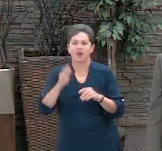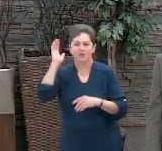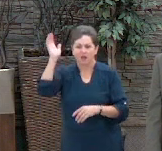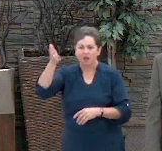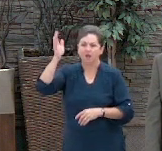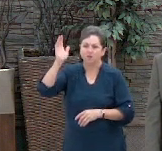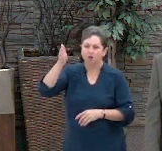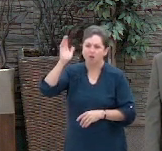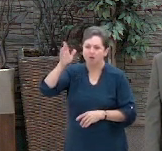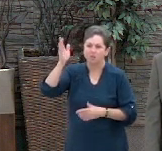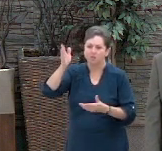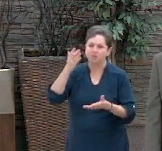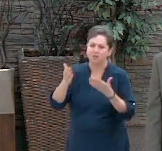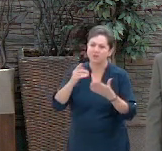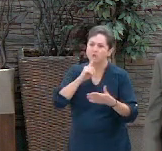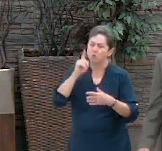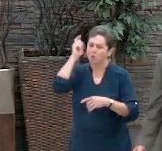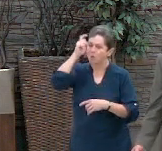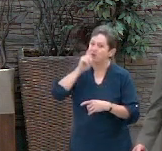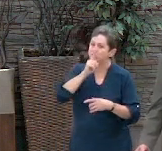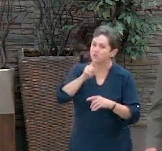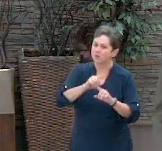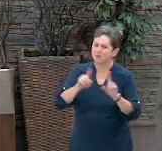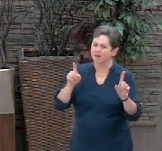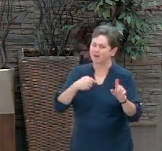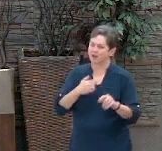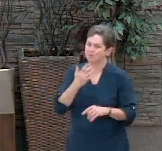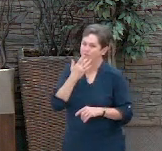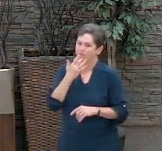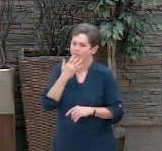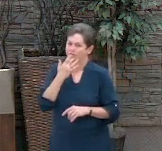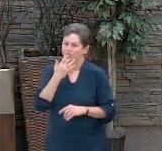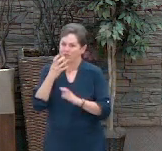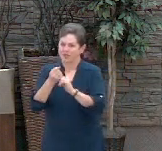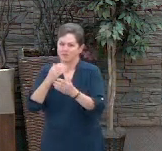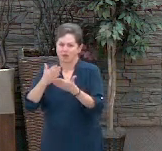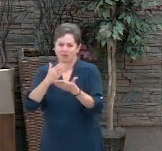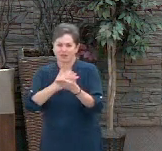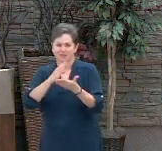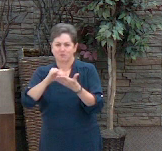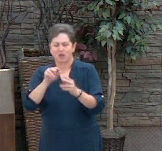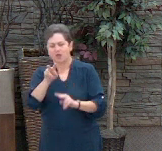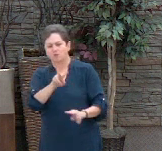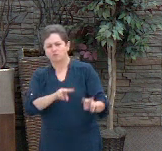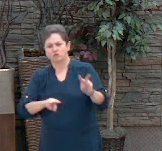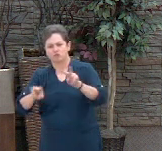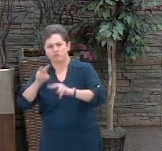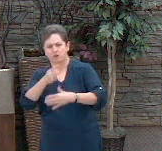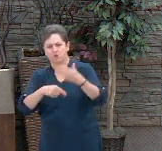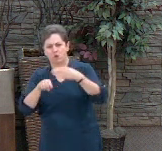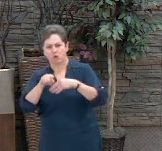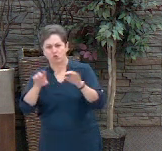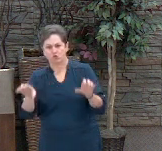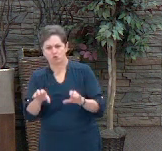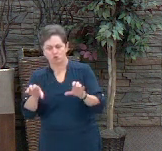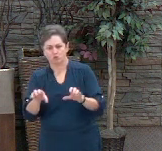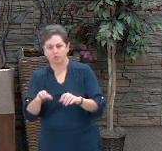lecture you deliver may be very wise and true, but I'd rather get my lessons by observing what you